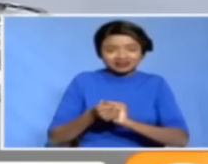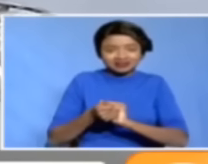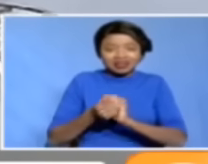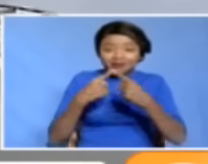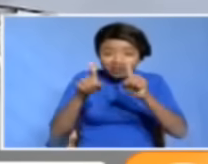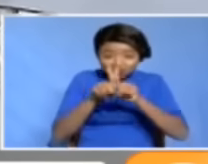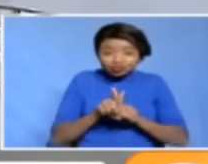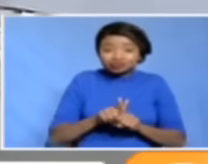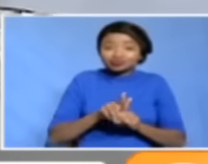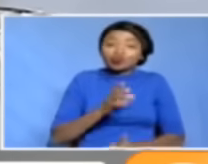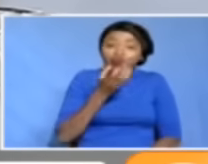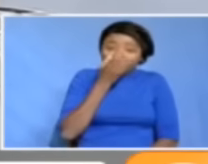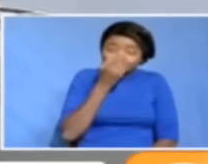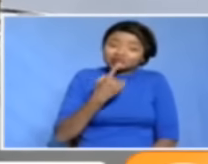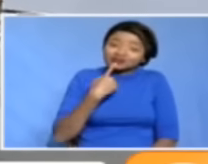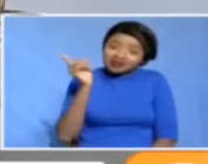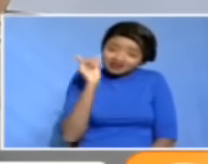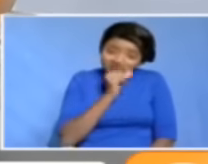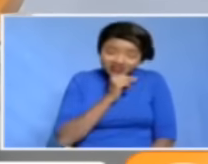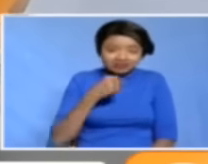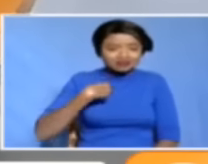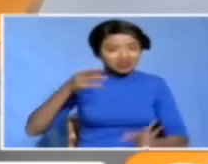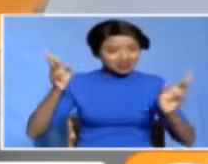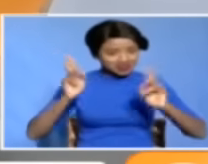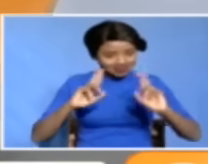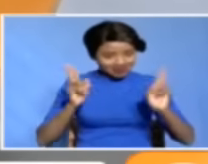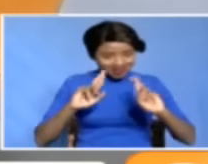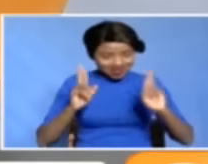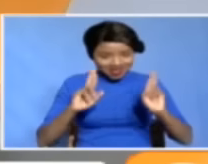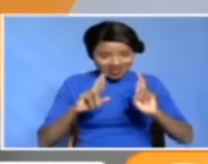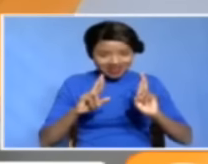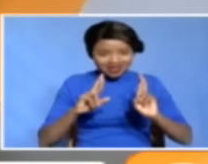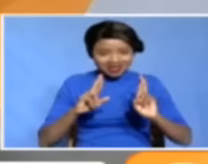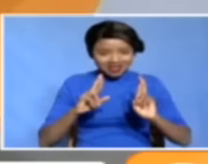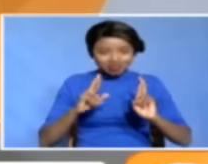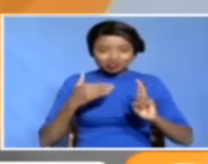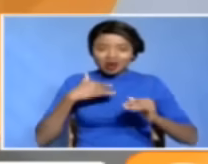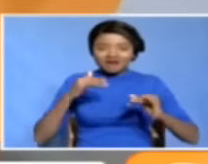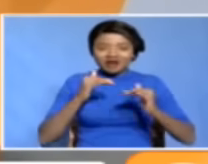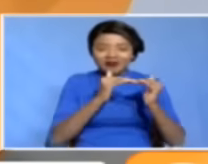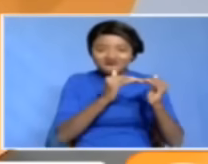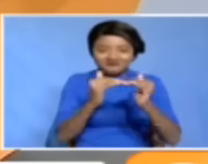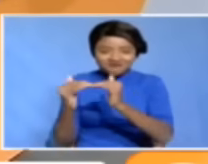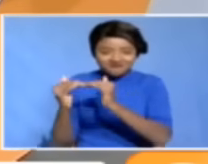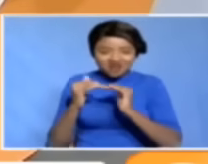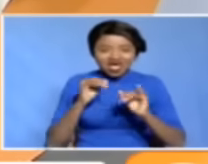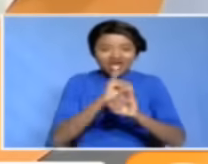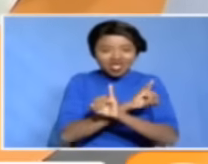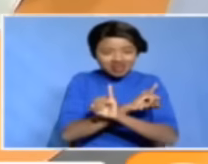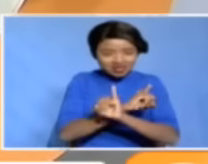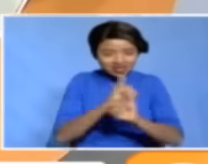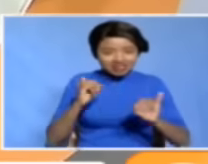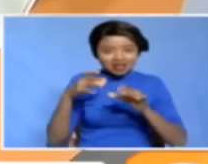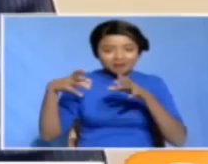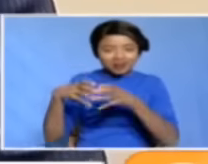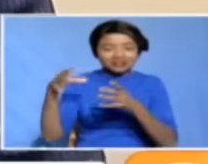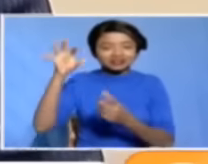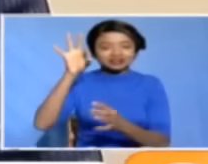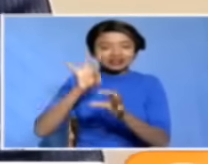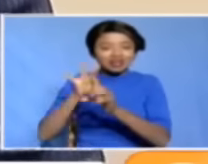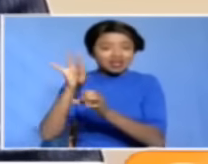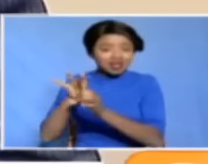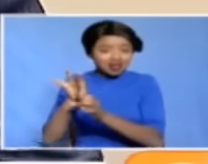deputy president himself have said, I am ready to be subjected to a free, fair, and transparent party primaries. So our